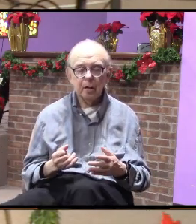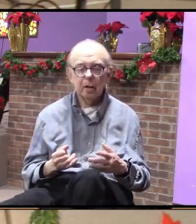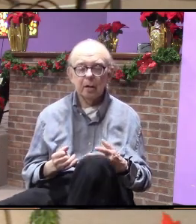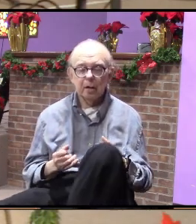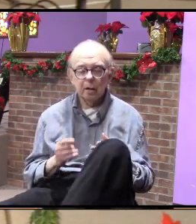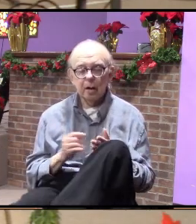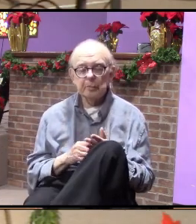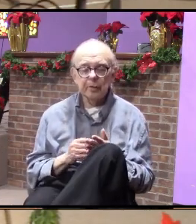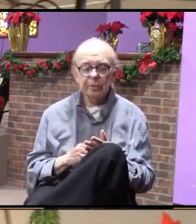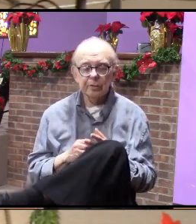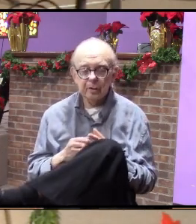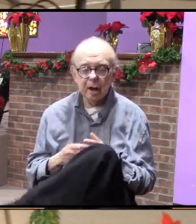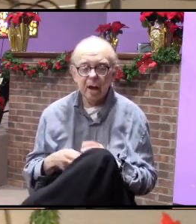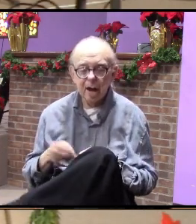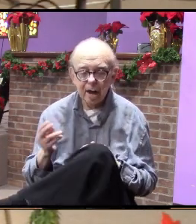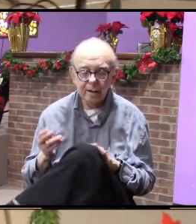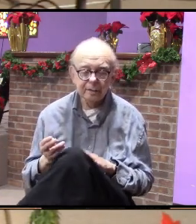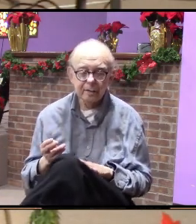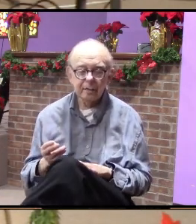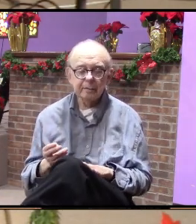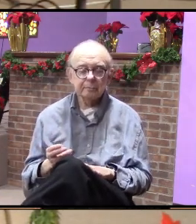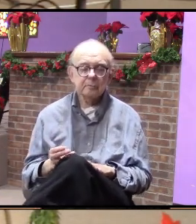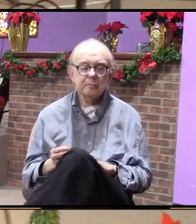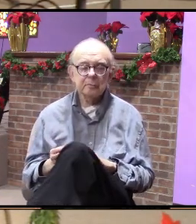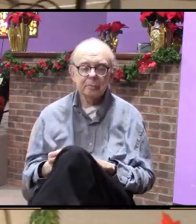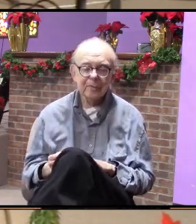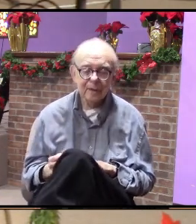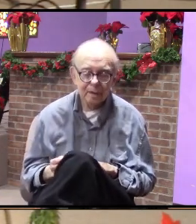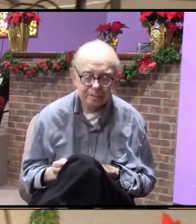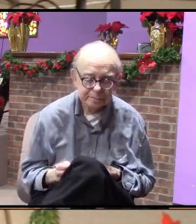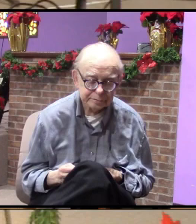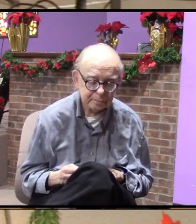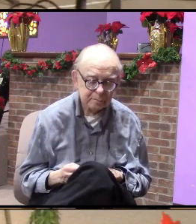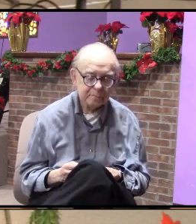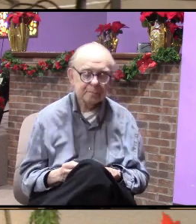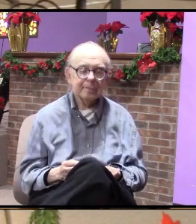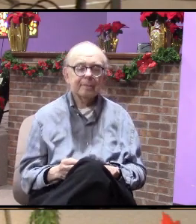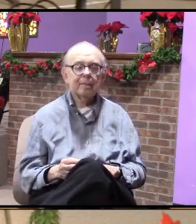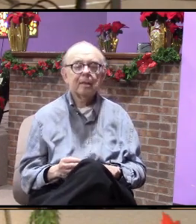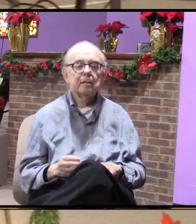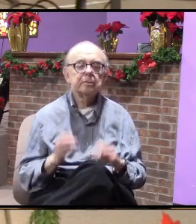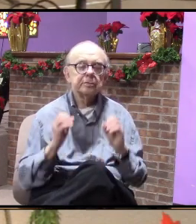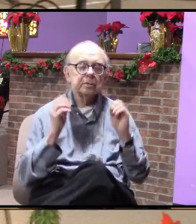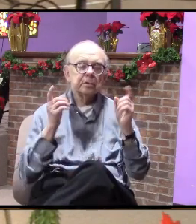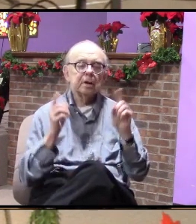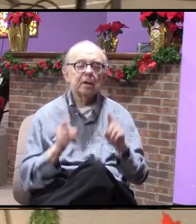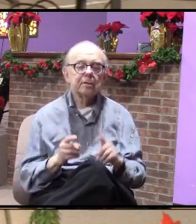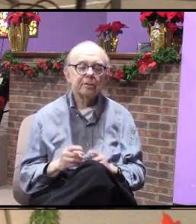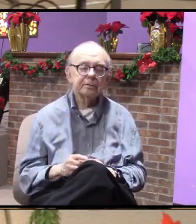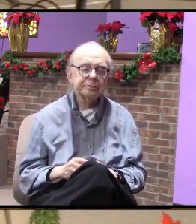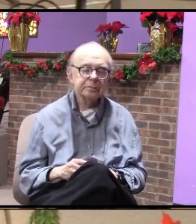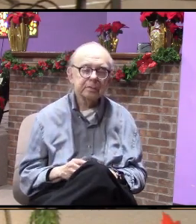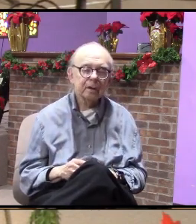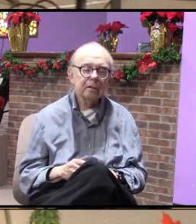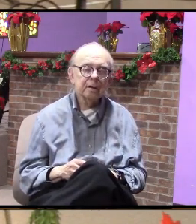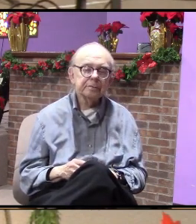so much. So let's keep going. The chaos of life. Okay. So what do